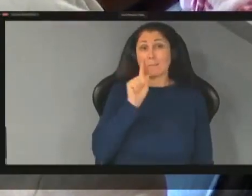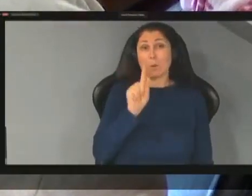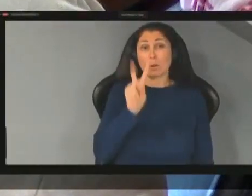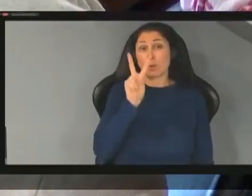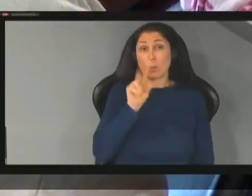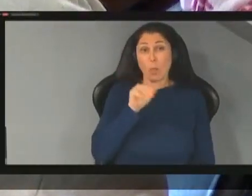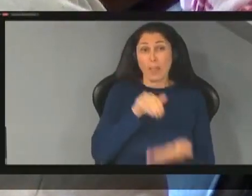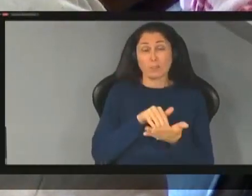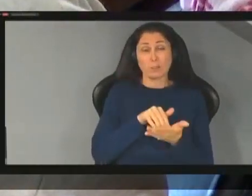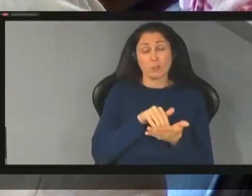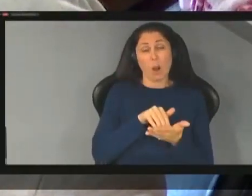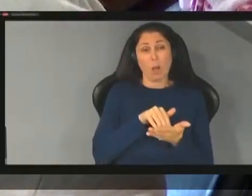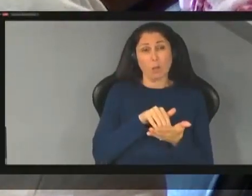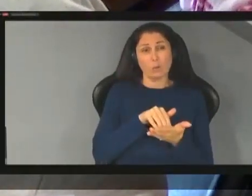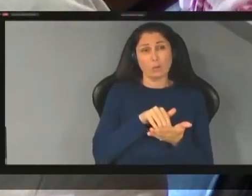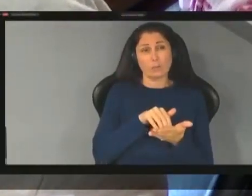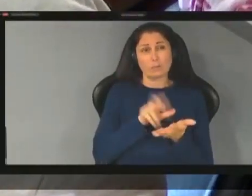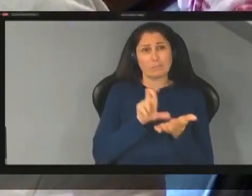investments.